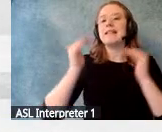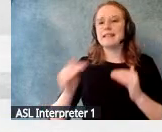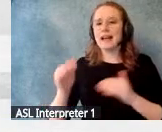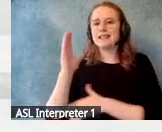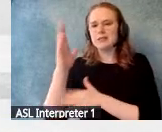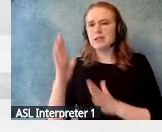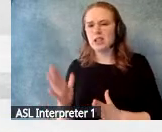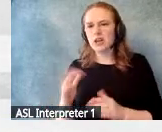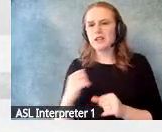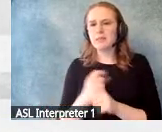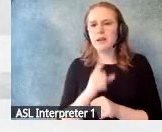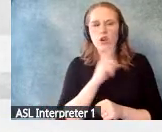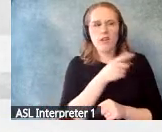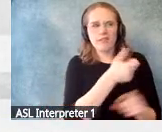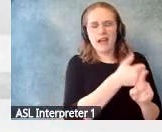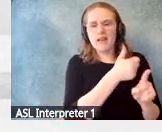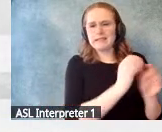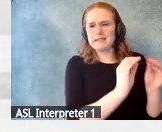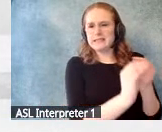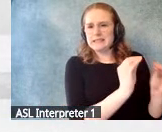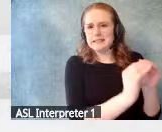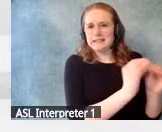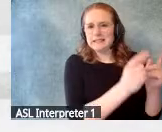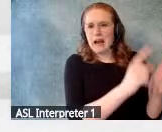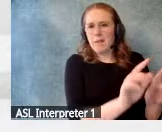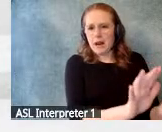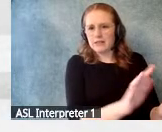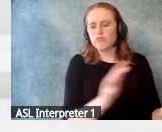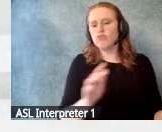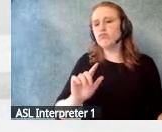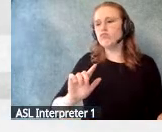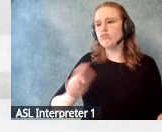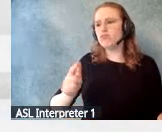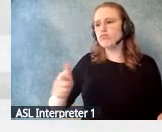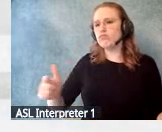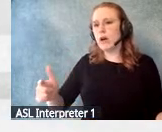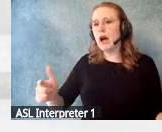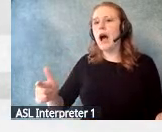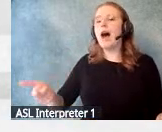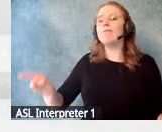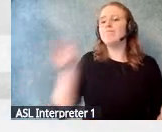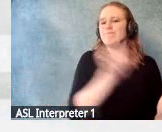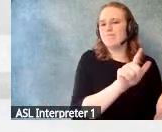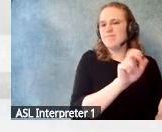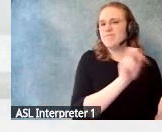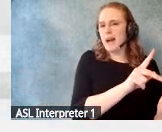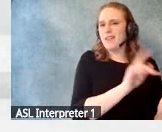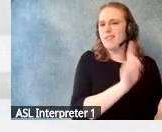for troubleshooting to happen in the background. And we will call your name again at a later time.